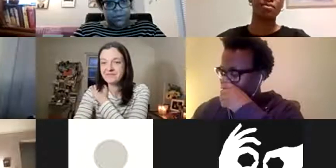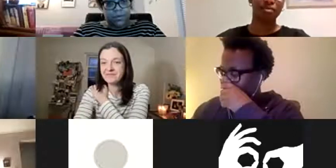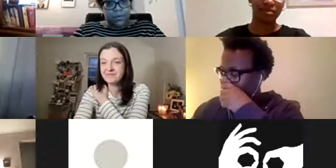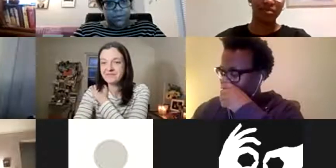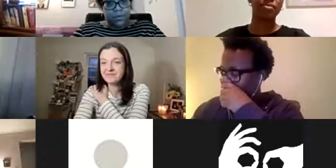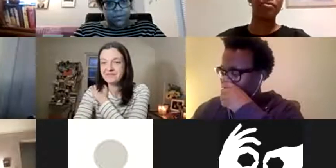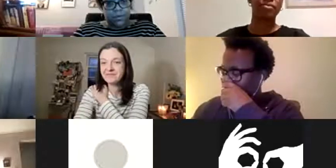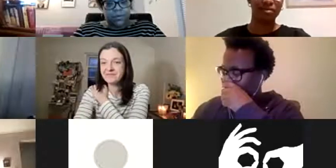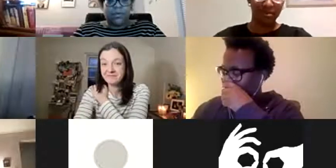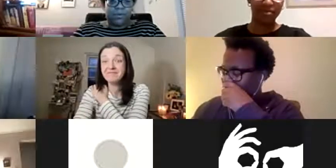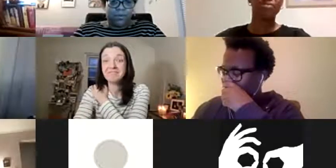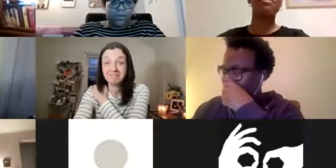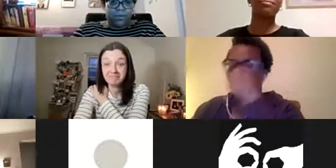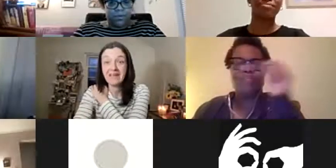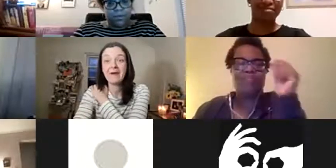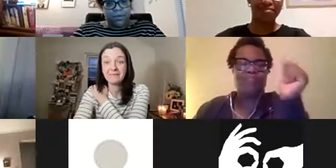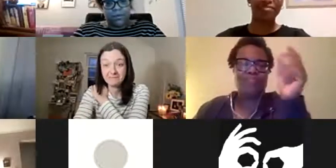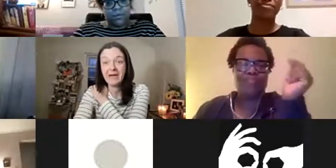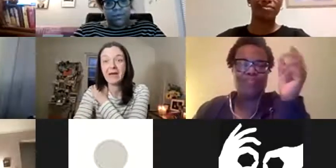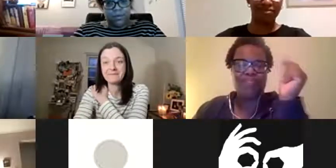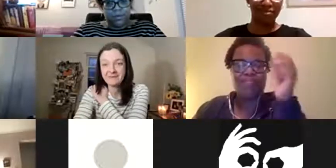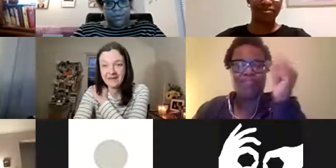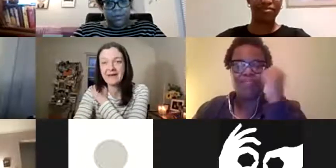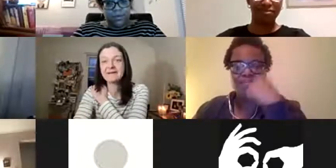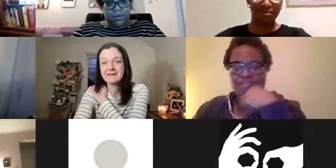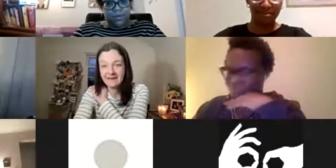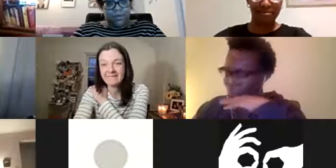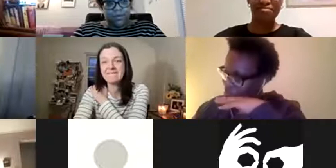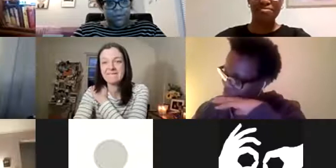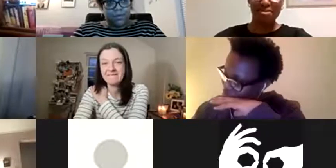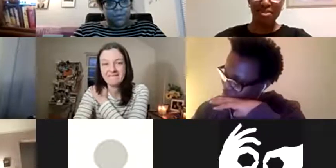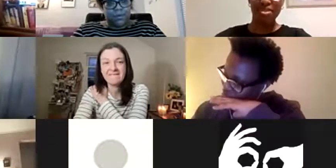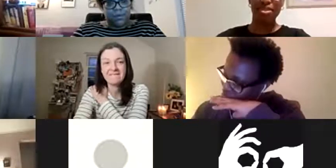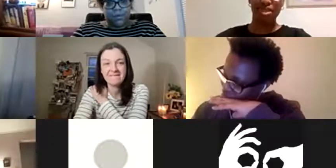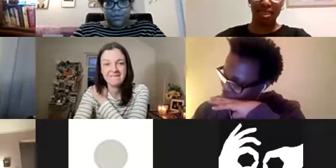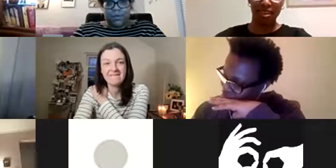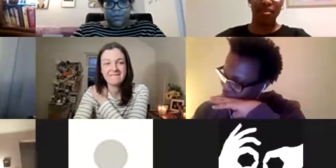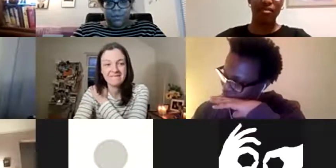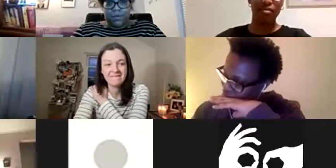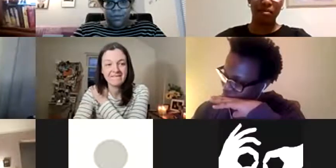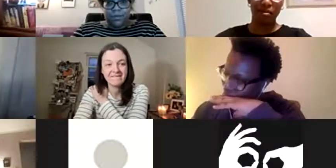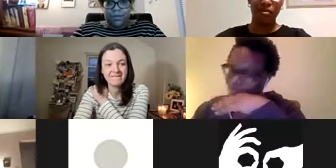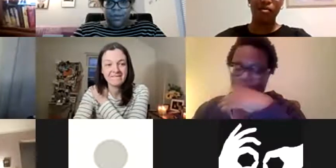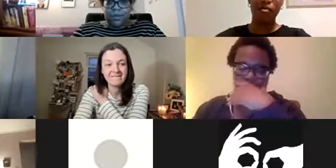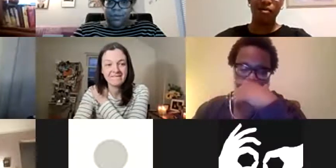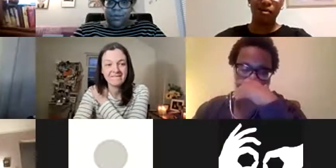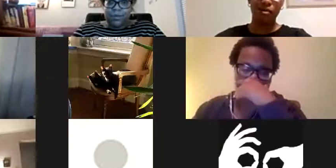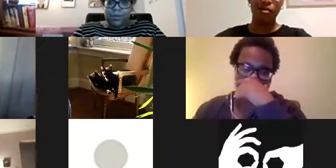this water imagery. I don't know. It is. And you know, I'm always trying to figure out in my own work the difference between